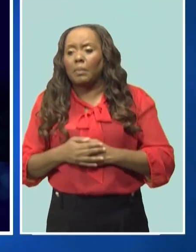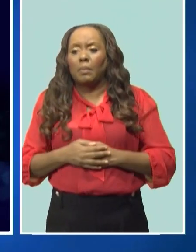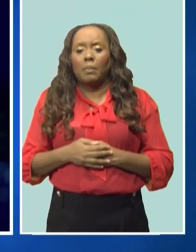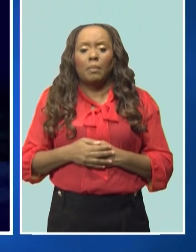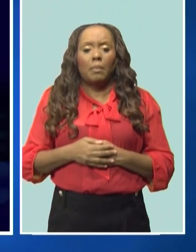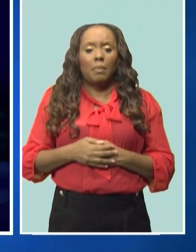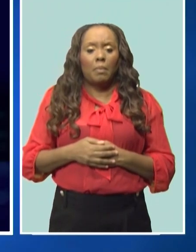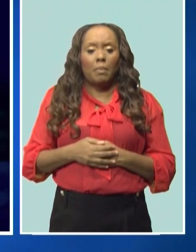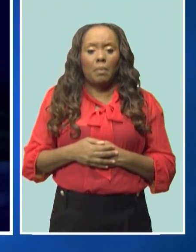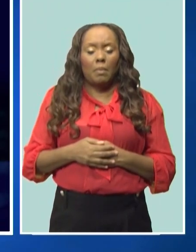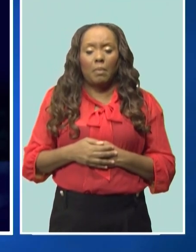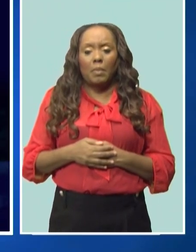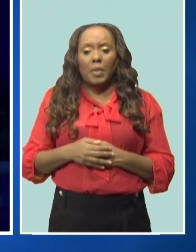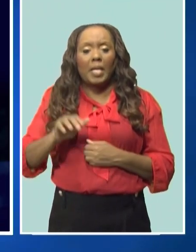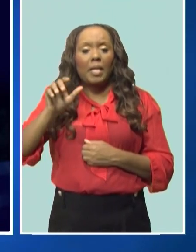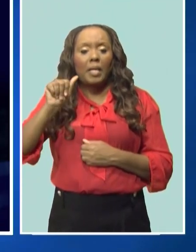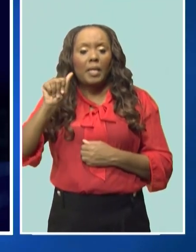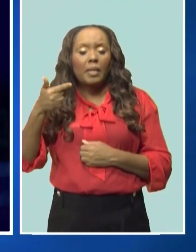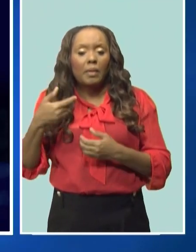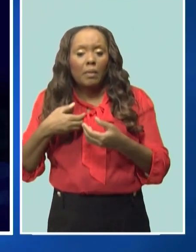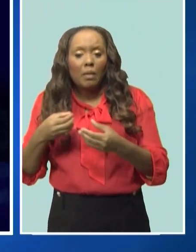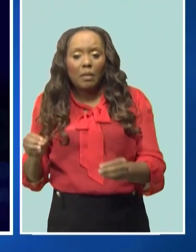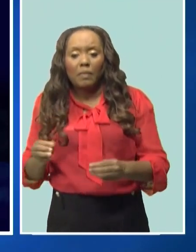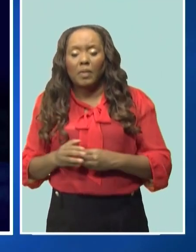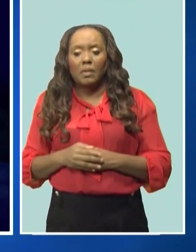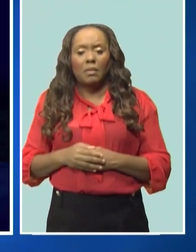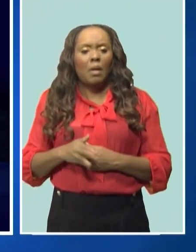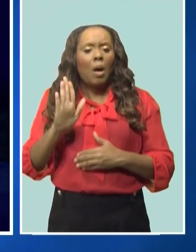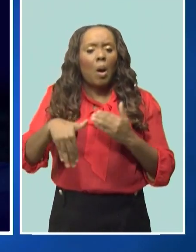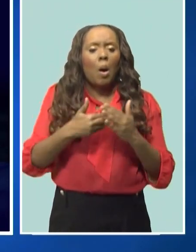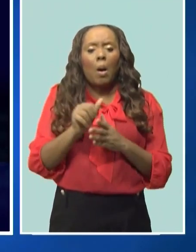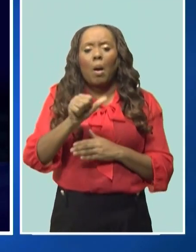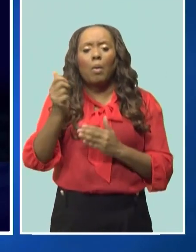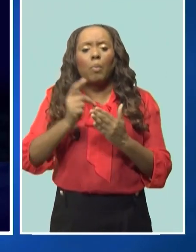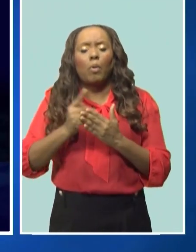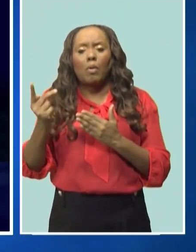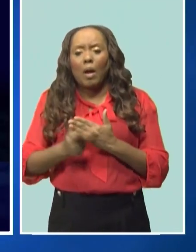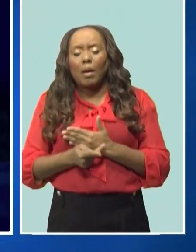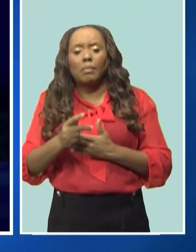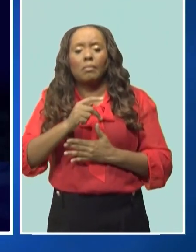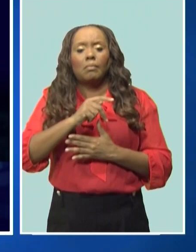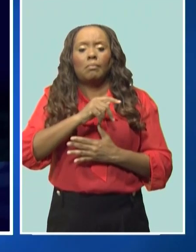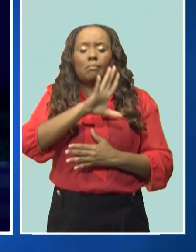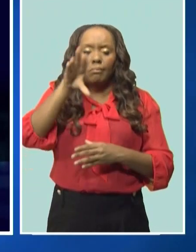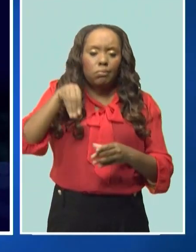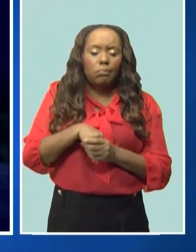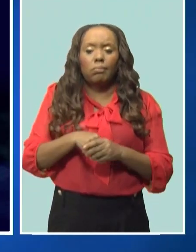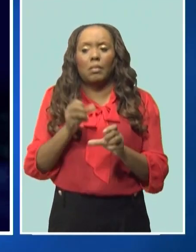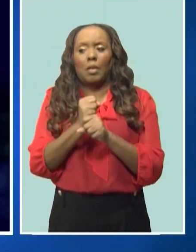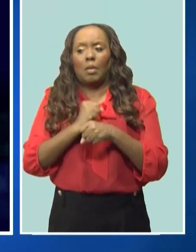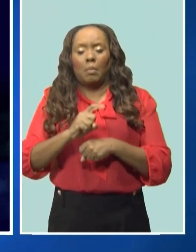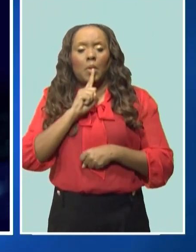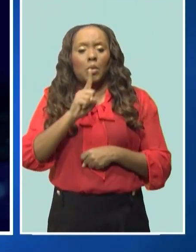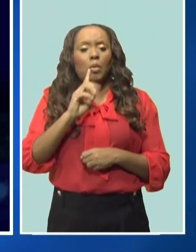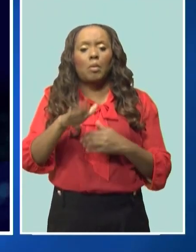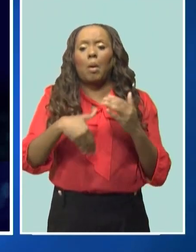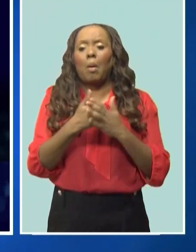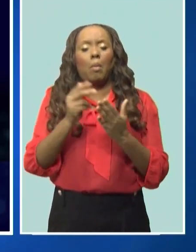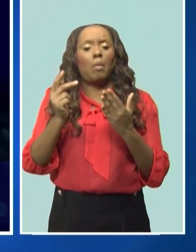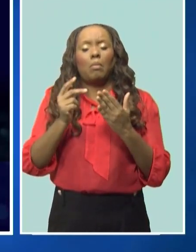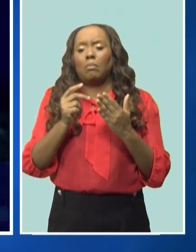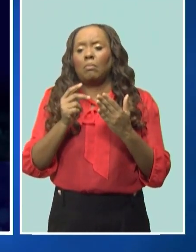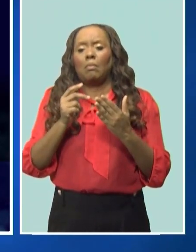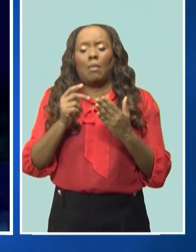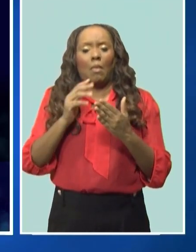General are all on it in relation to making sure that initiatives are implemented